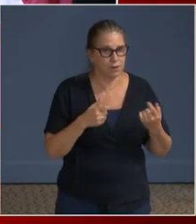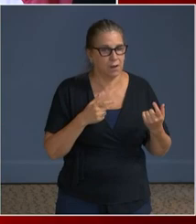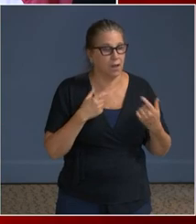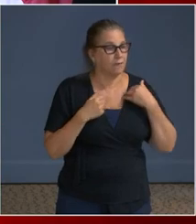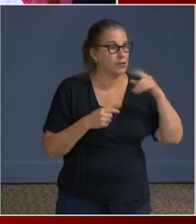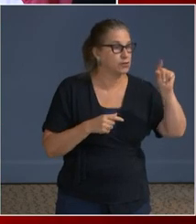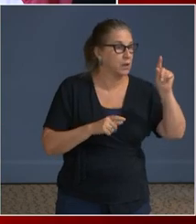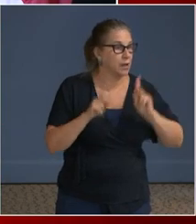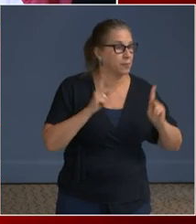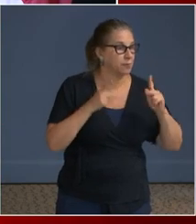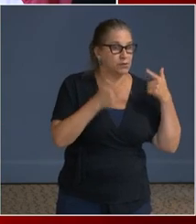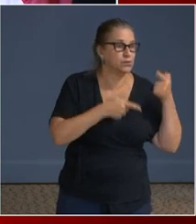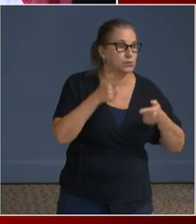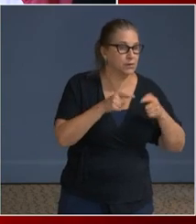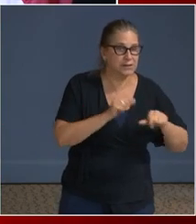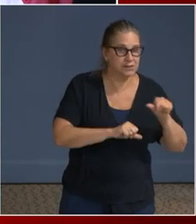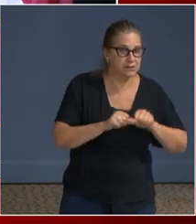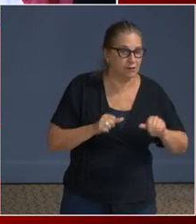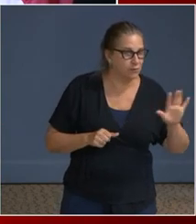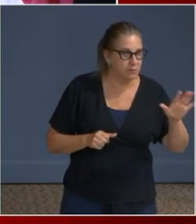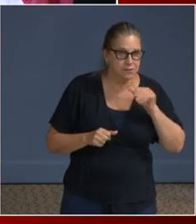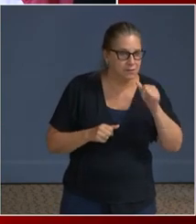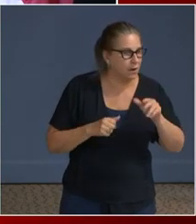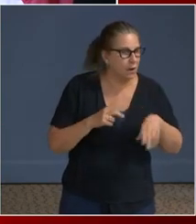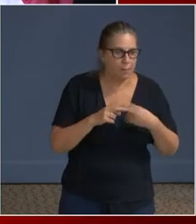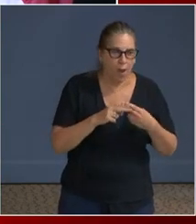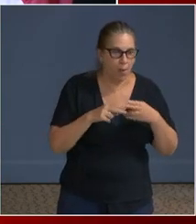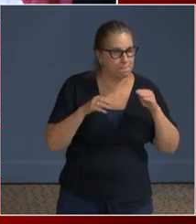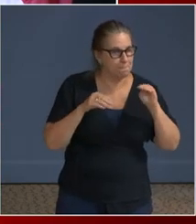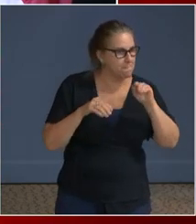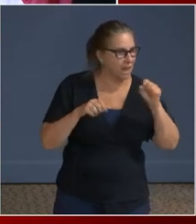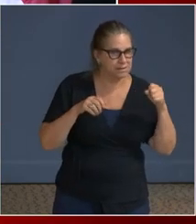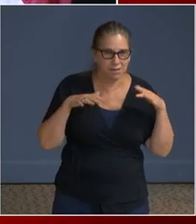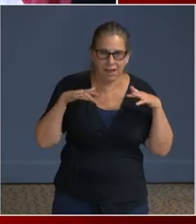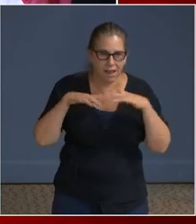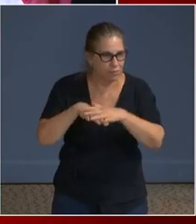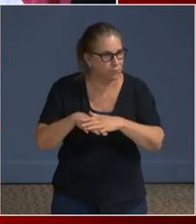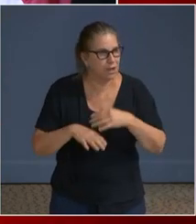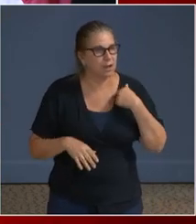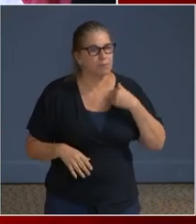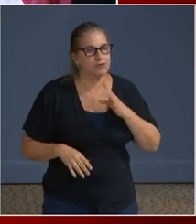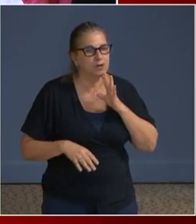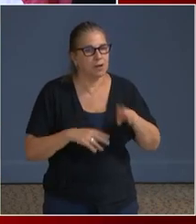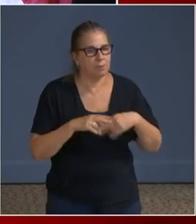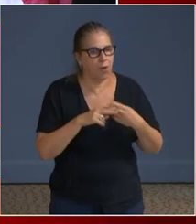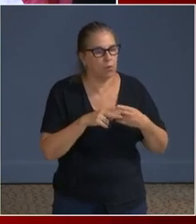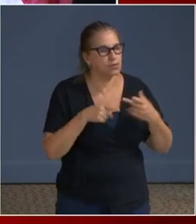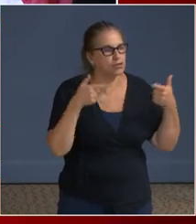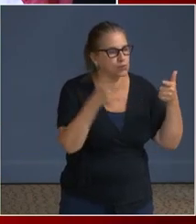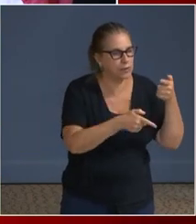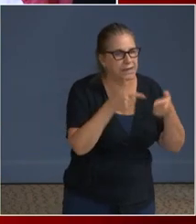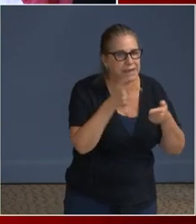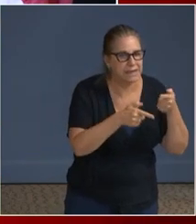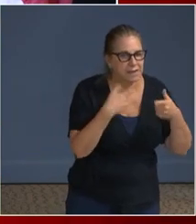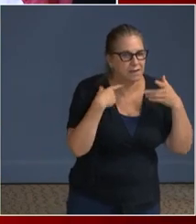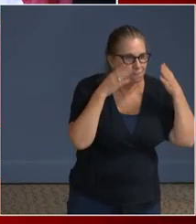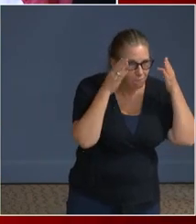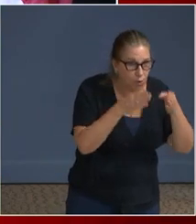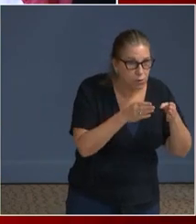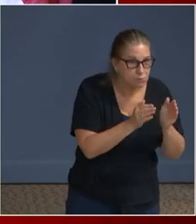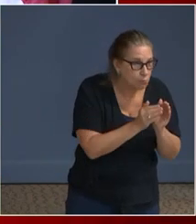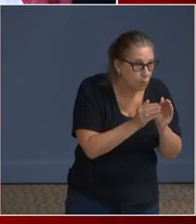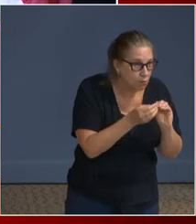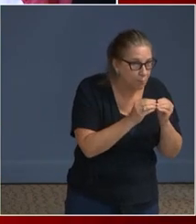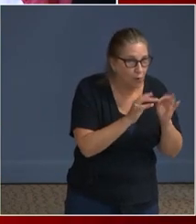shot. Okay? So I'm very focused on why 3 or 4, however many people we discovered decided to